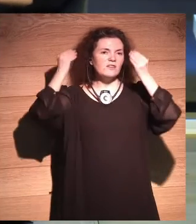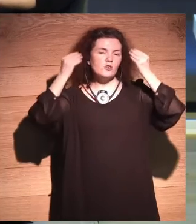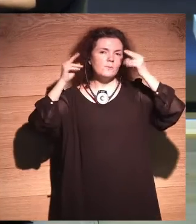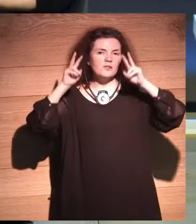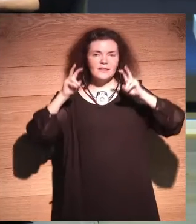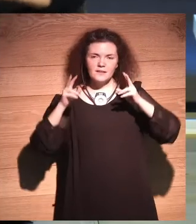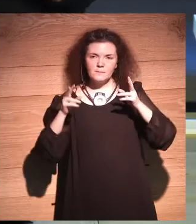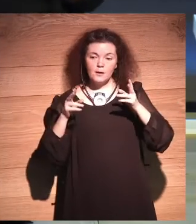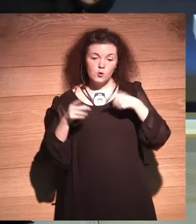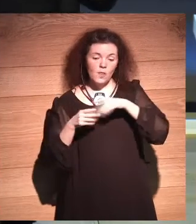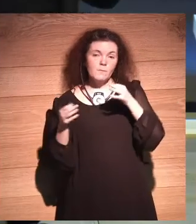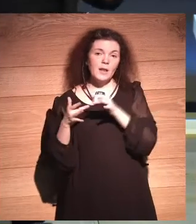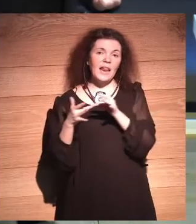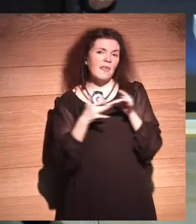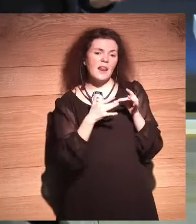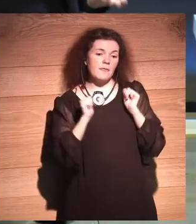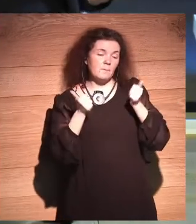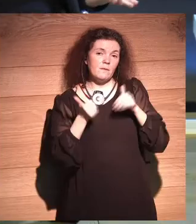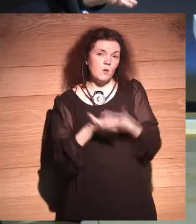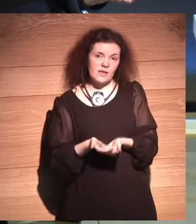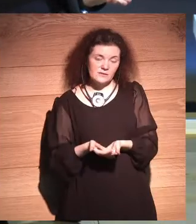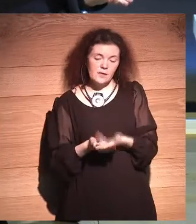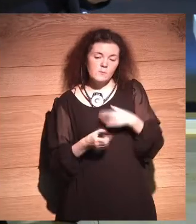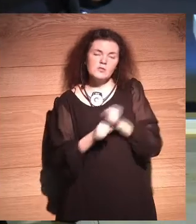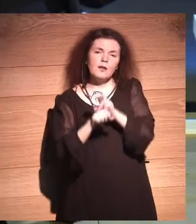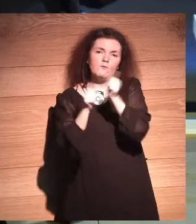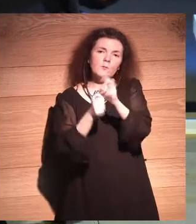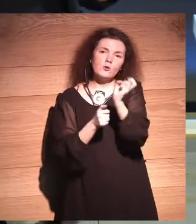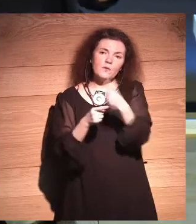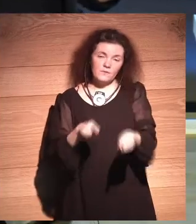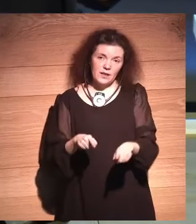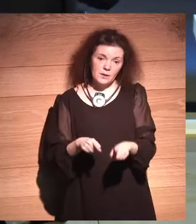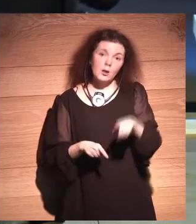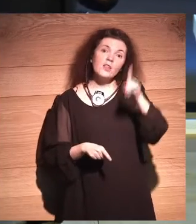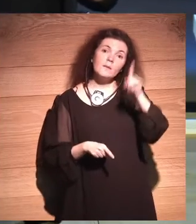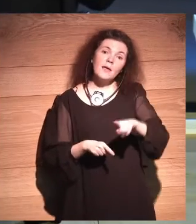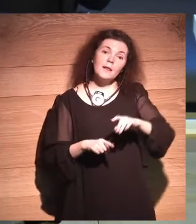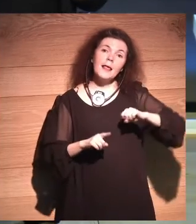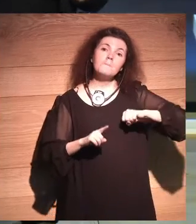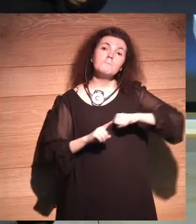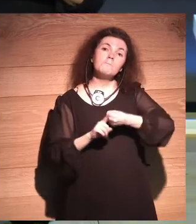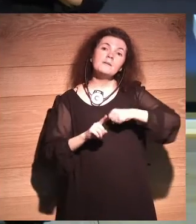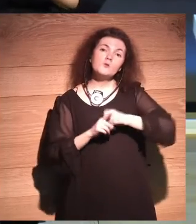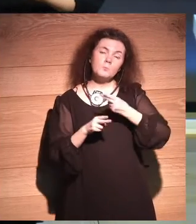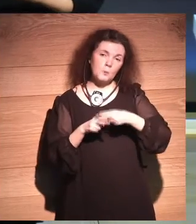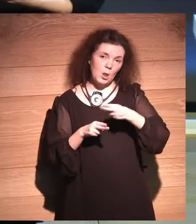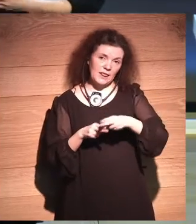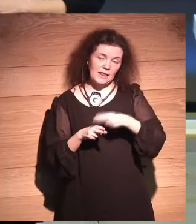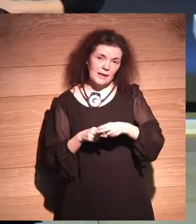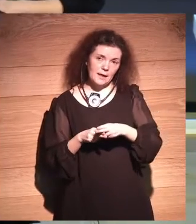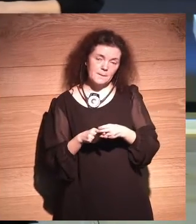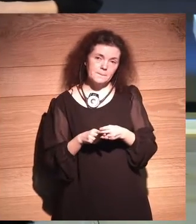have to work differently. And above all, you have to have the political pressure, which is to say, I mean, people don't trust